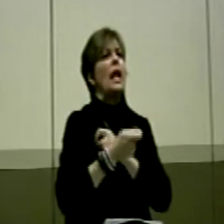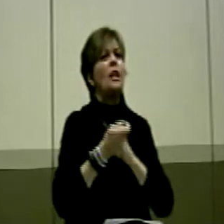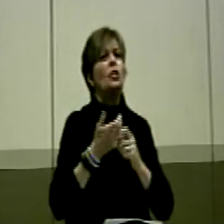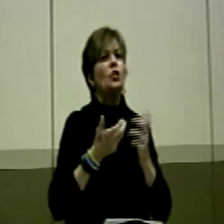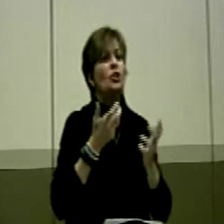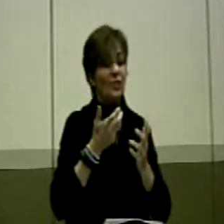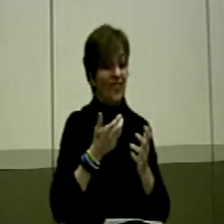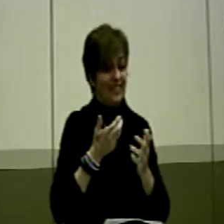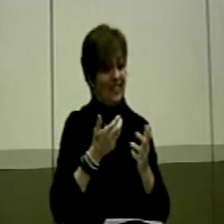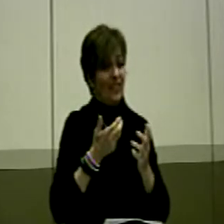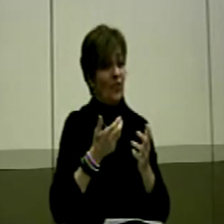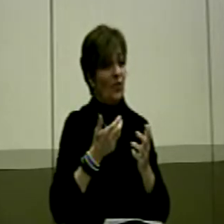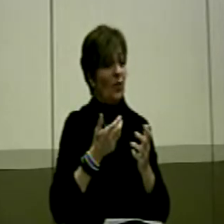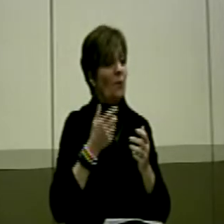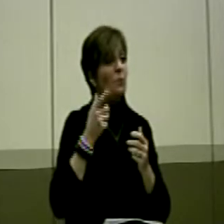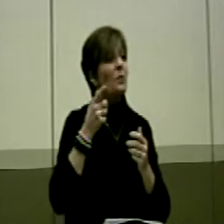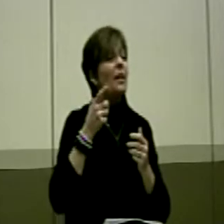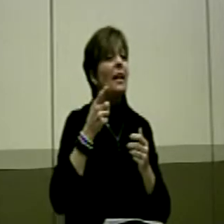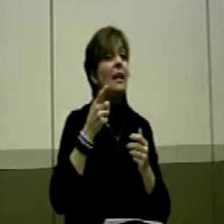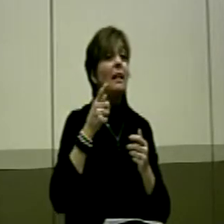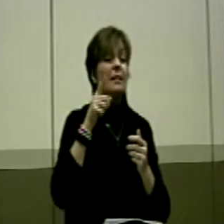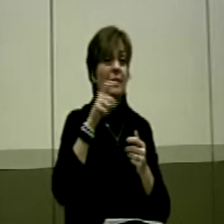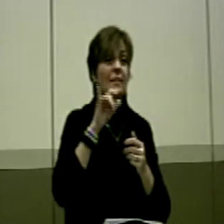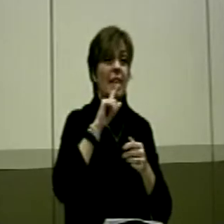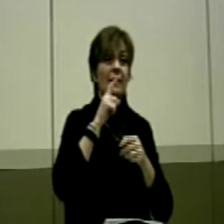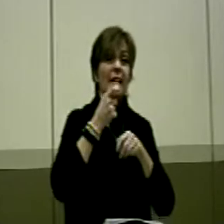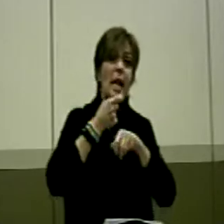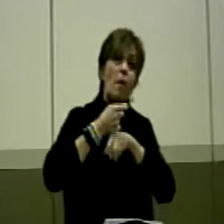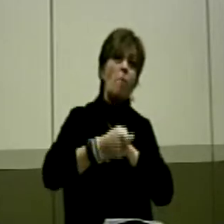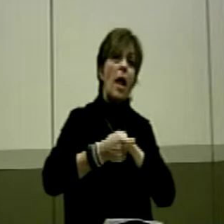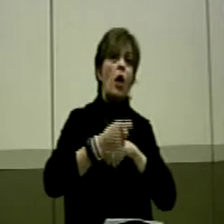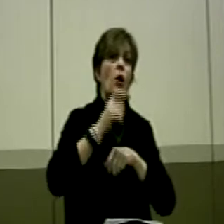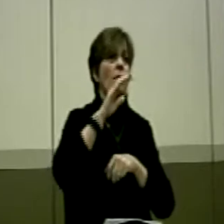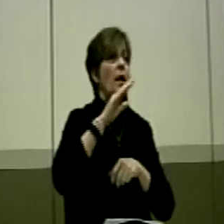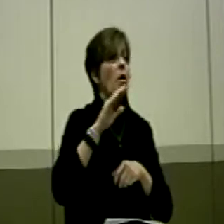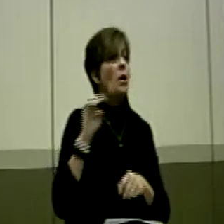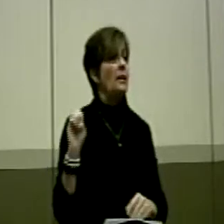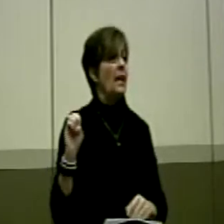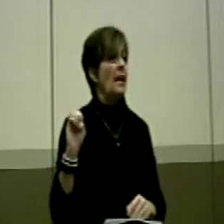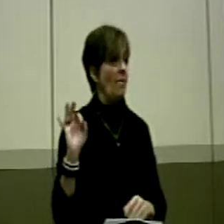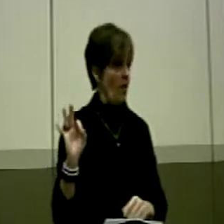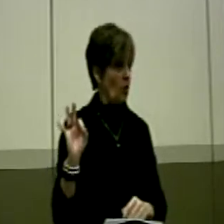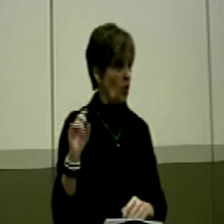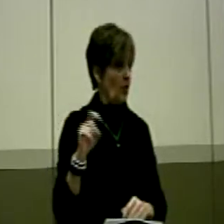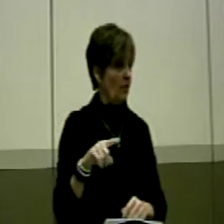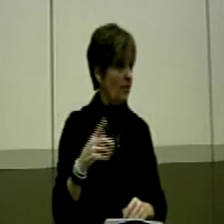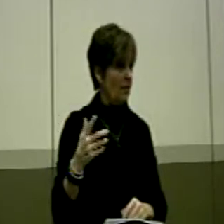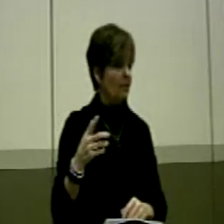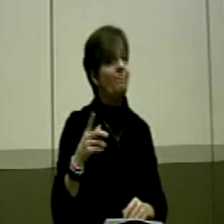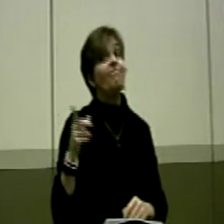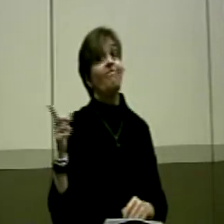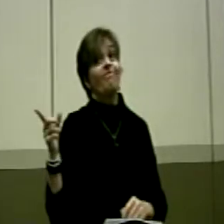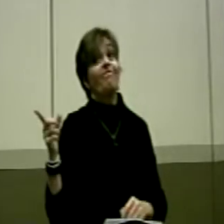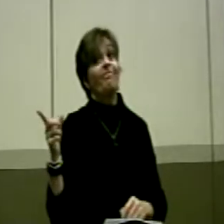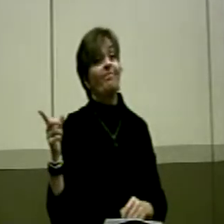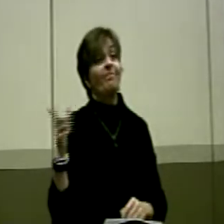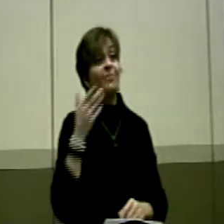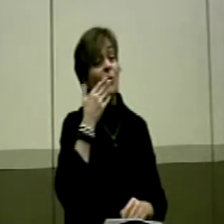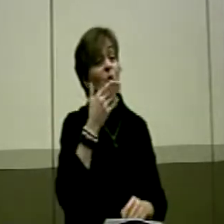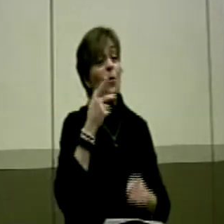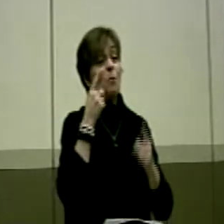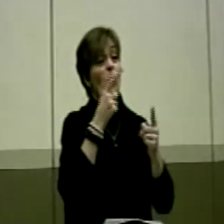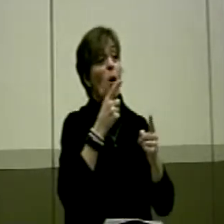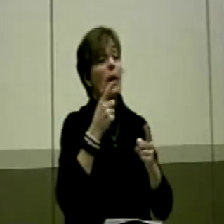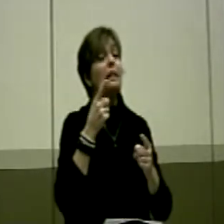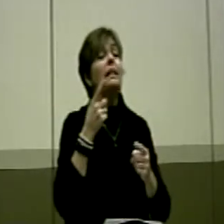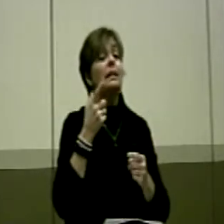does it impair their executive function? That's a good point, where it talks, when you think about like with brain, the